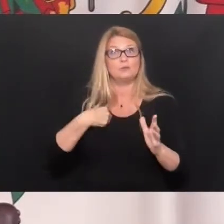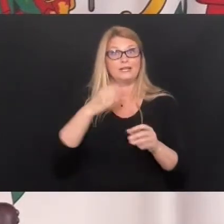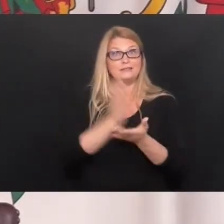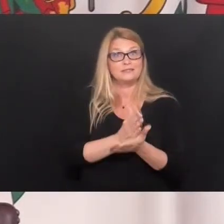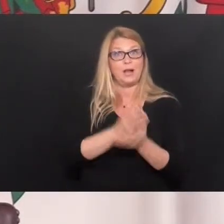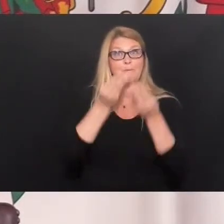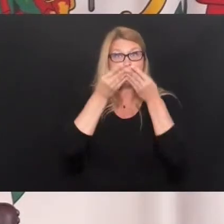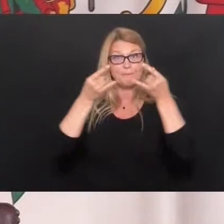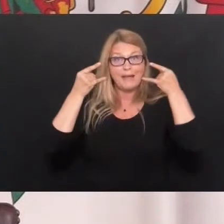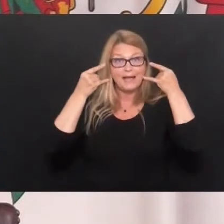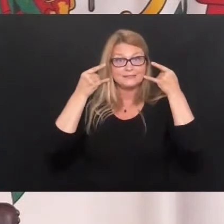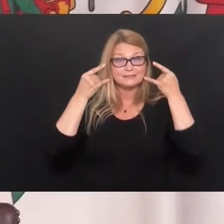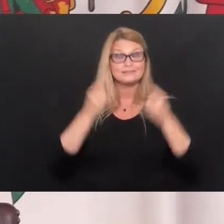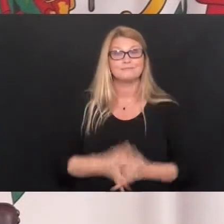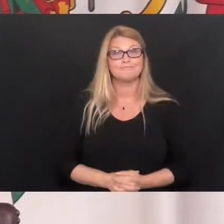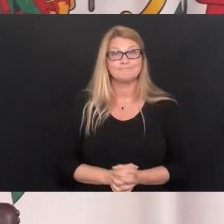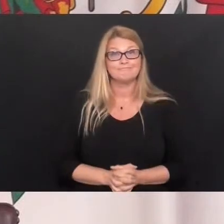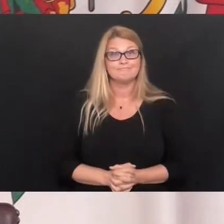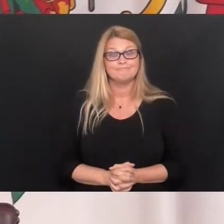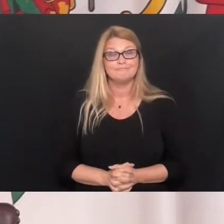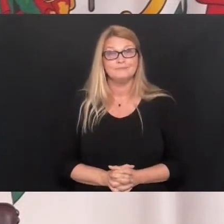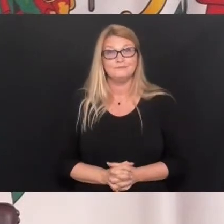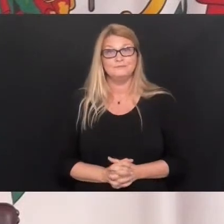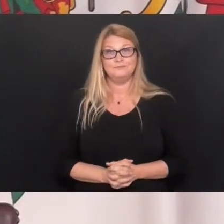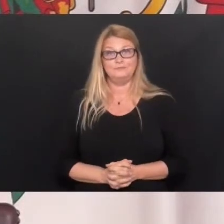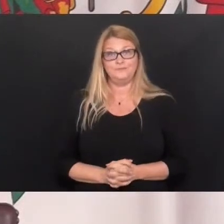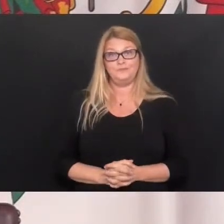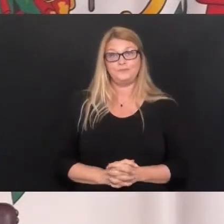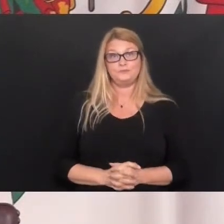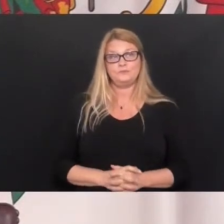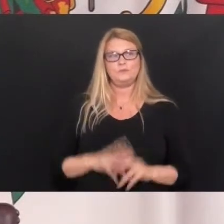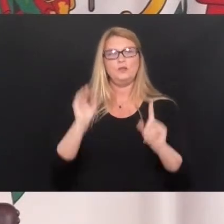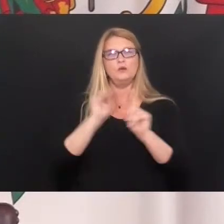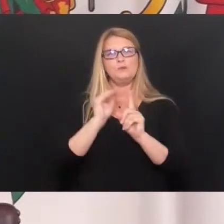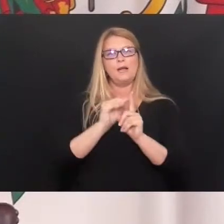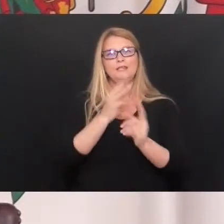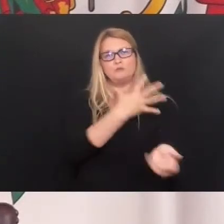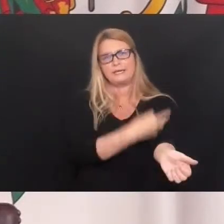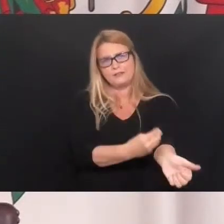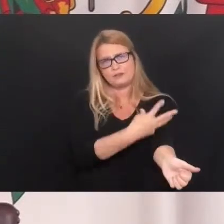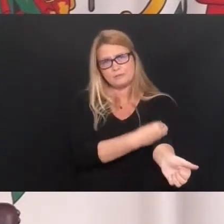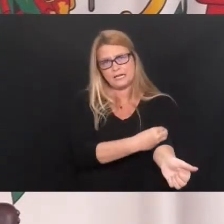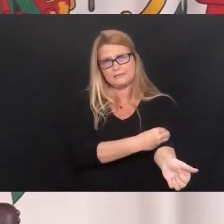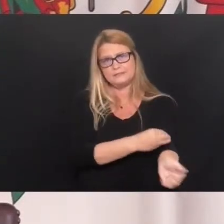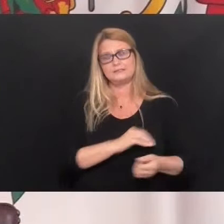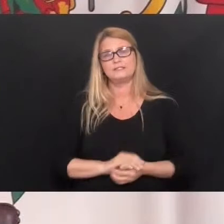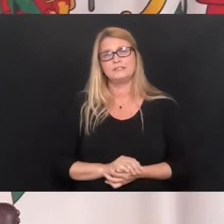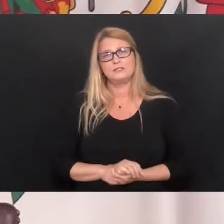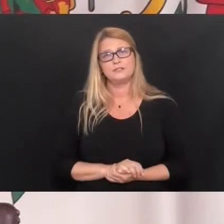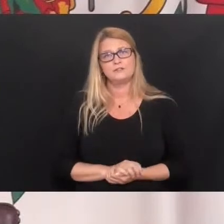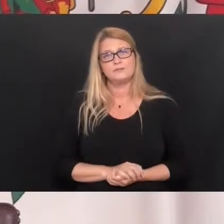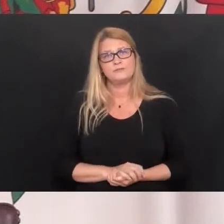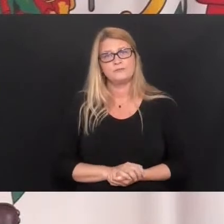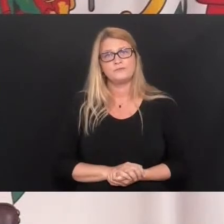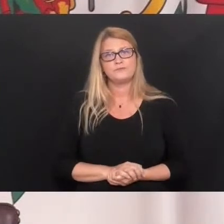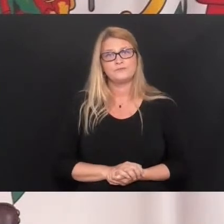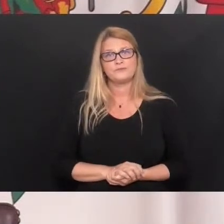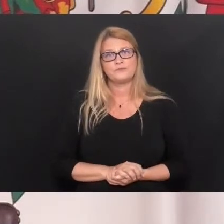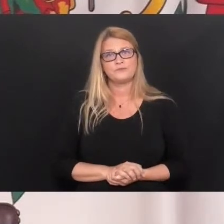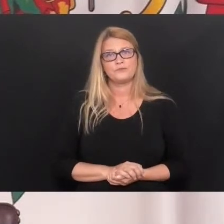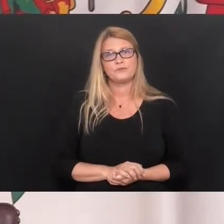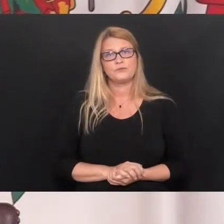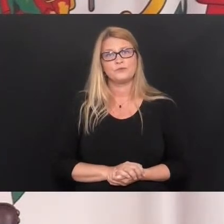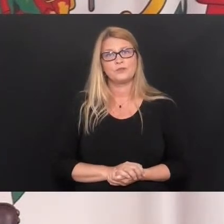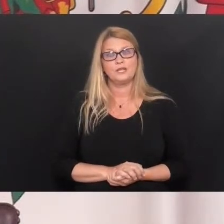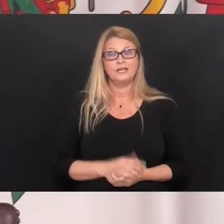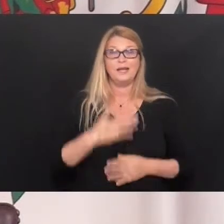it. I remind you over and over about giving blood. I think you've got an obligation